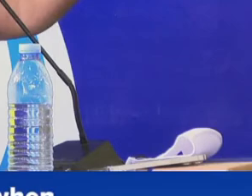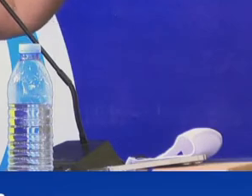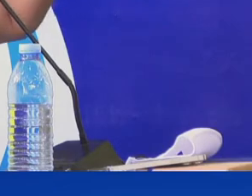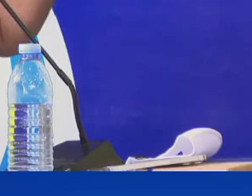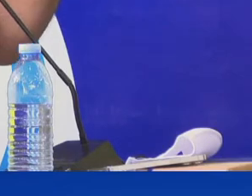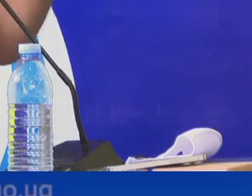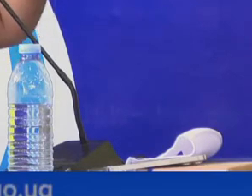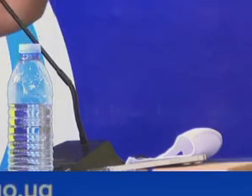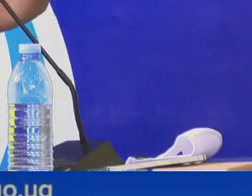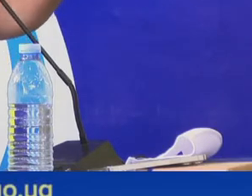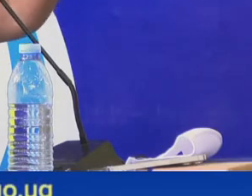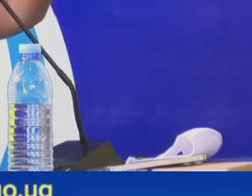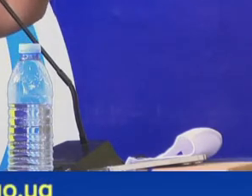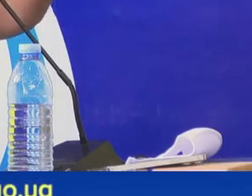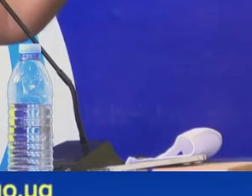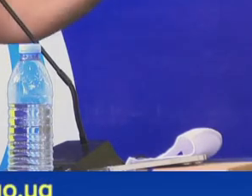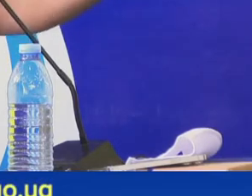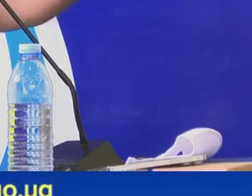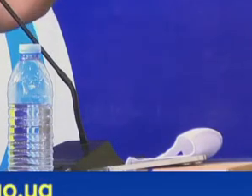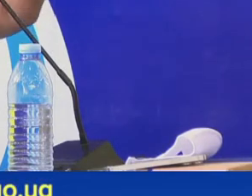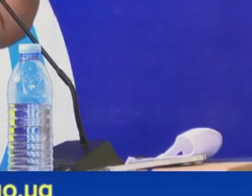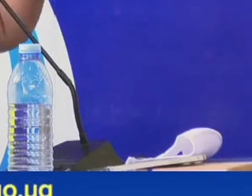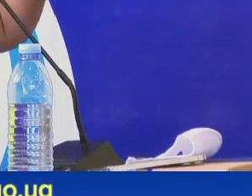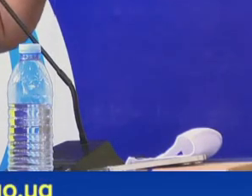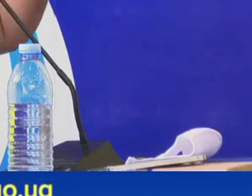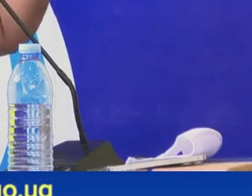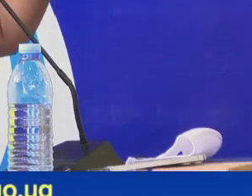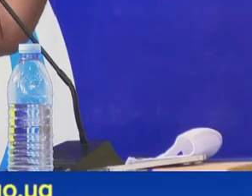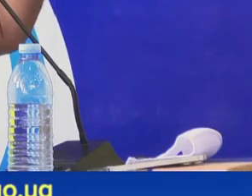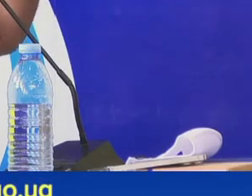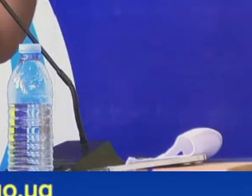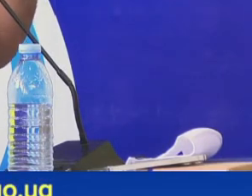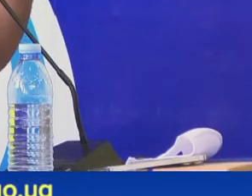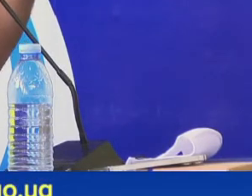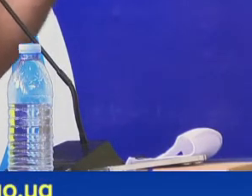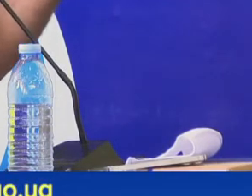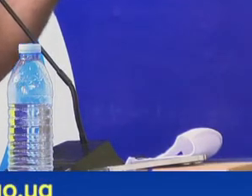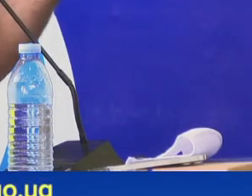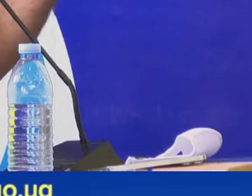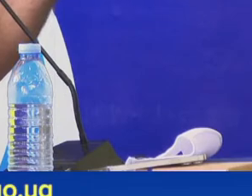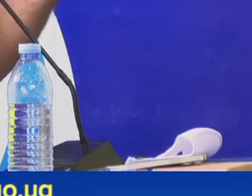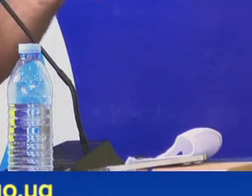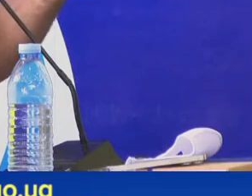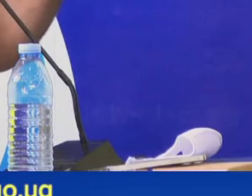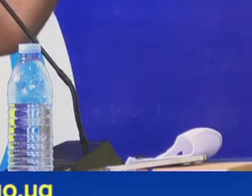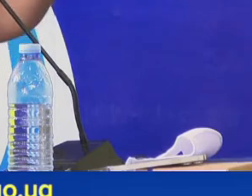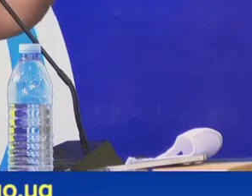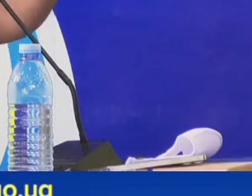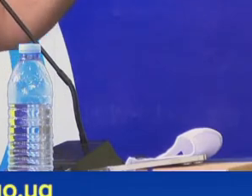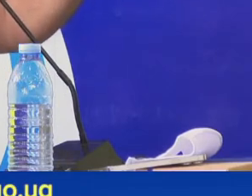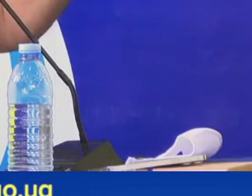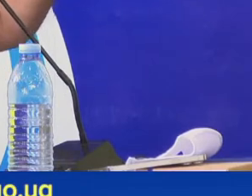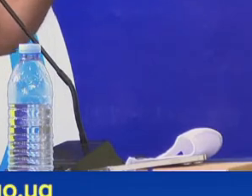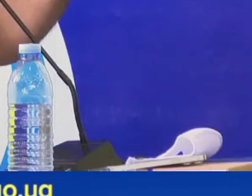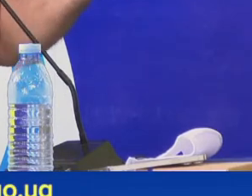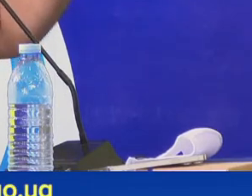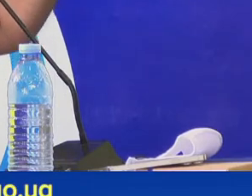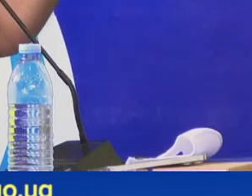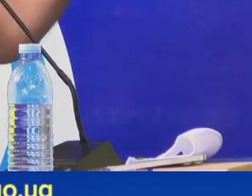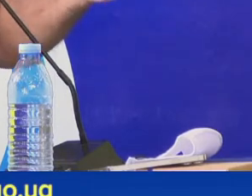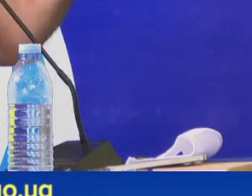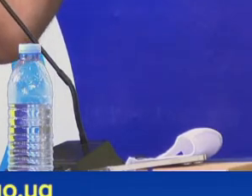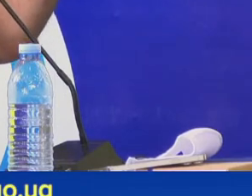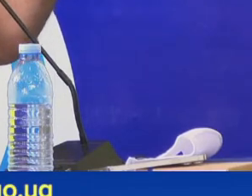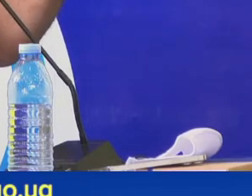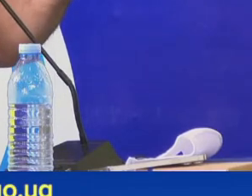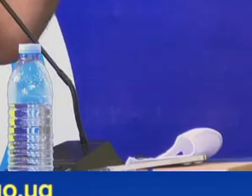continue? When they continue in our premises, we also continue. So we find a win-win situation. But there's not even one place where